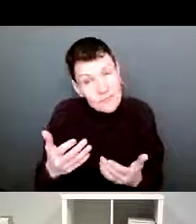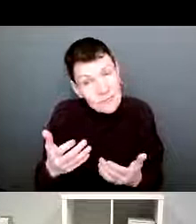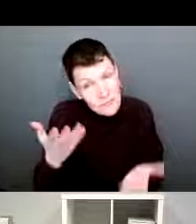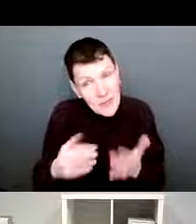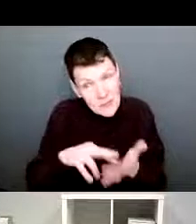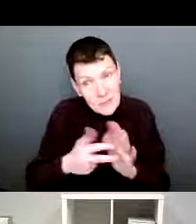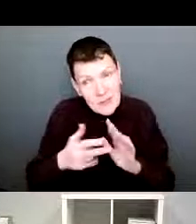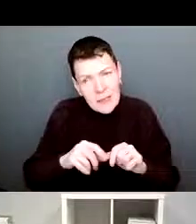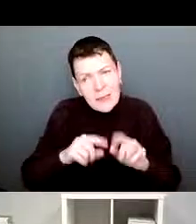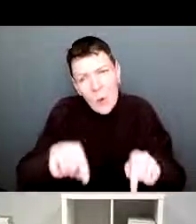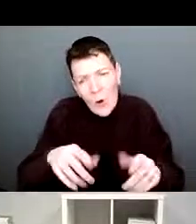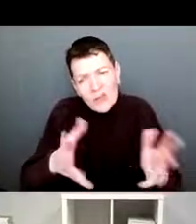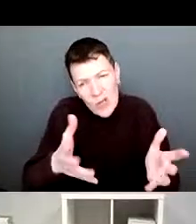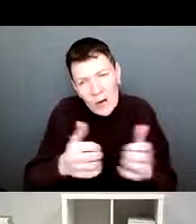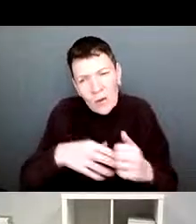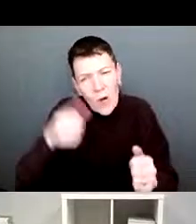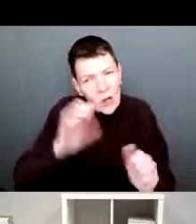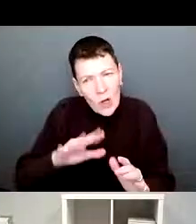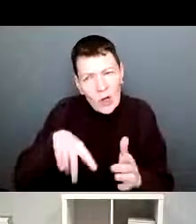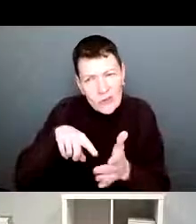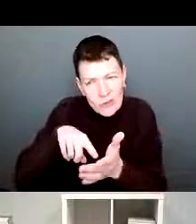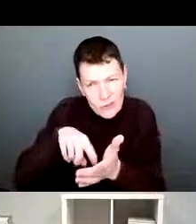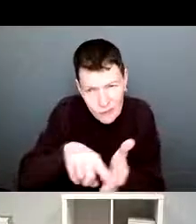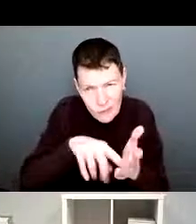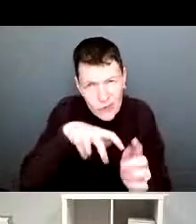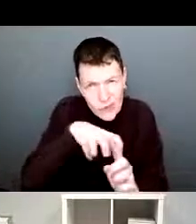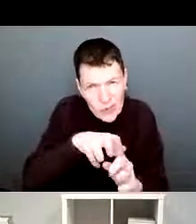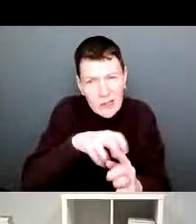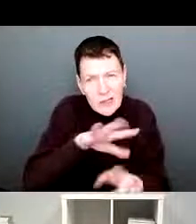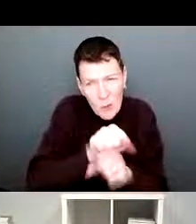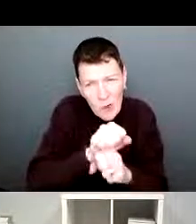go and have a quick chat with an audiologist to book an appointment.